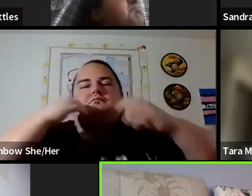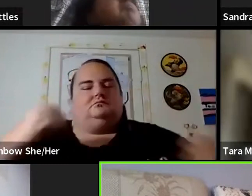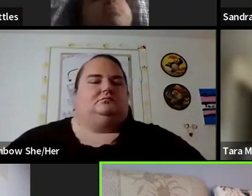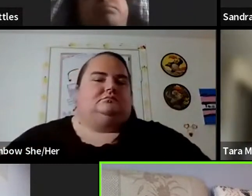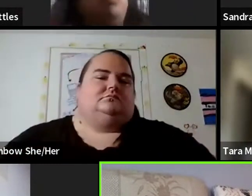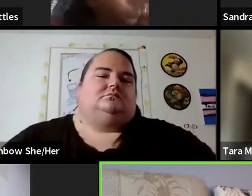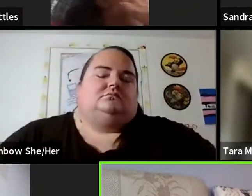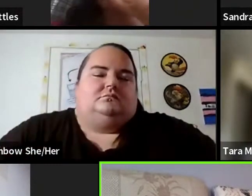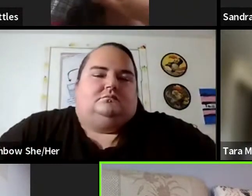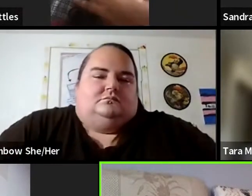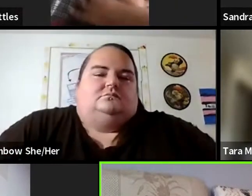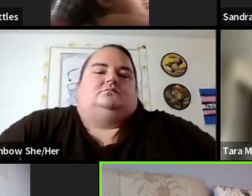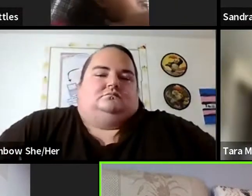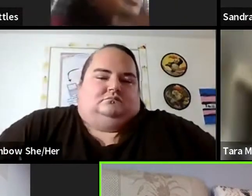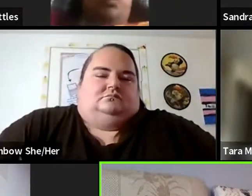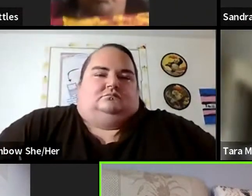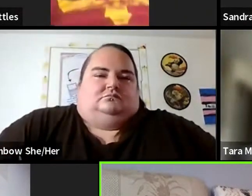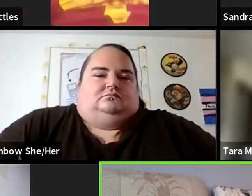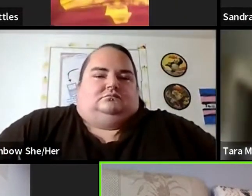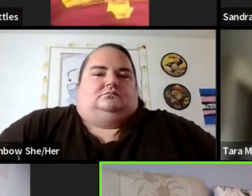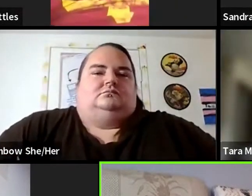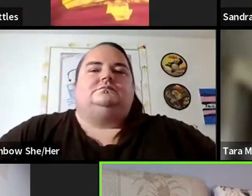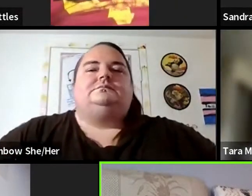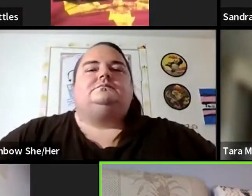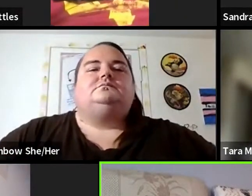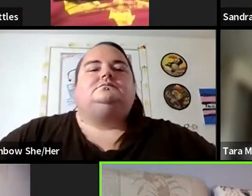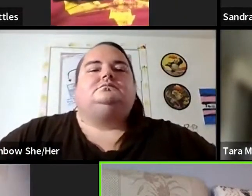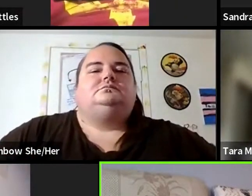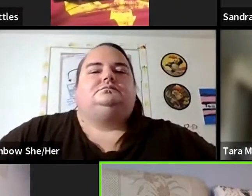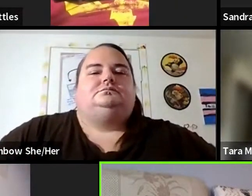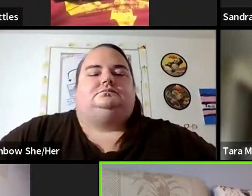in one pool, I always say, because everyone's different. So